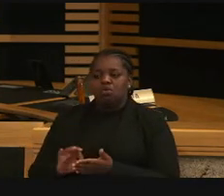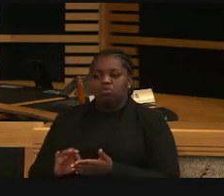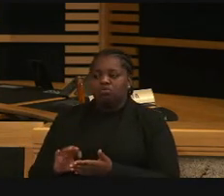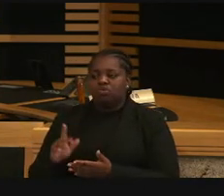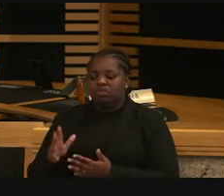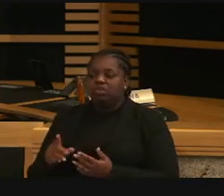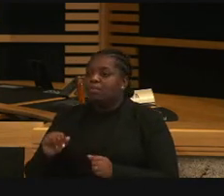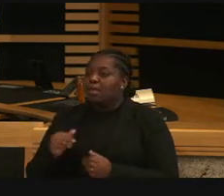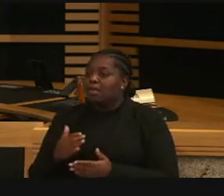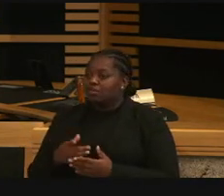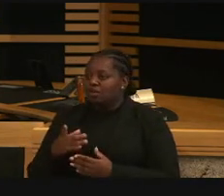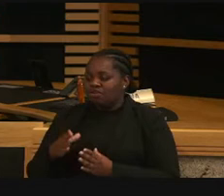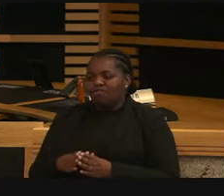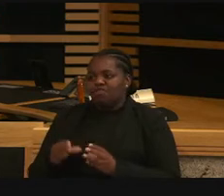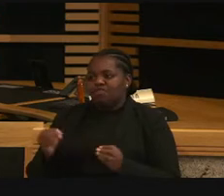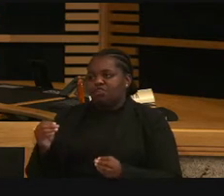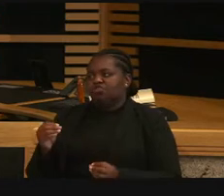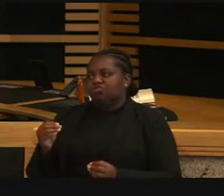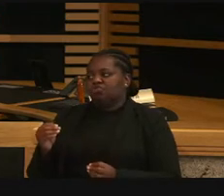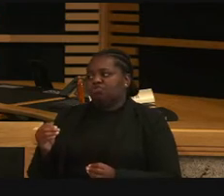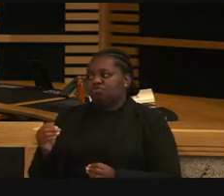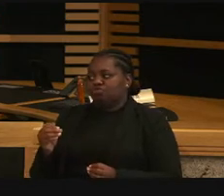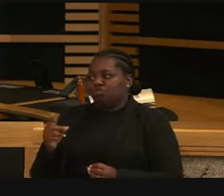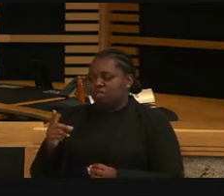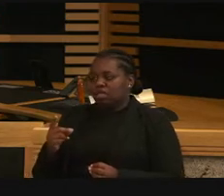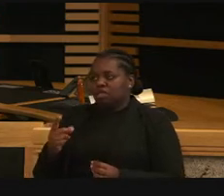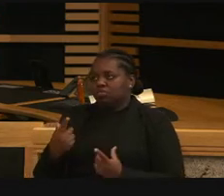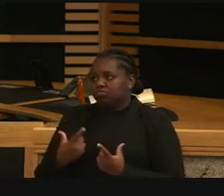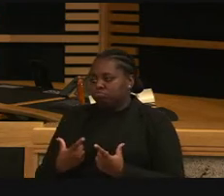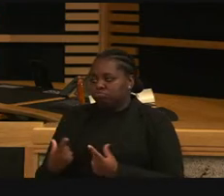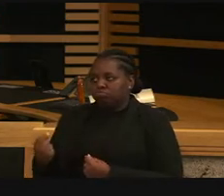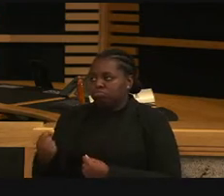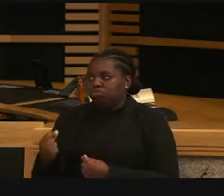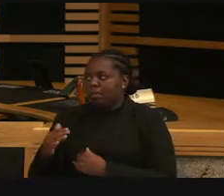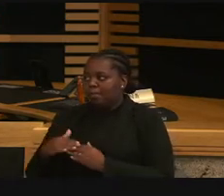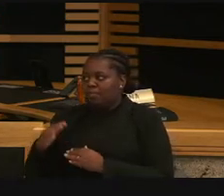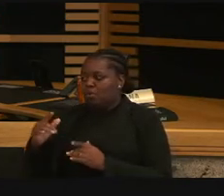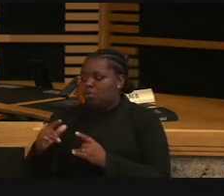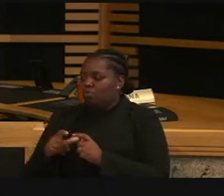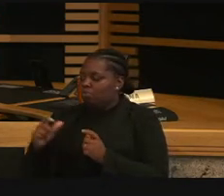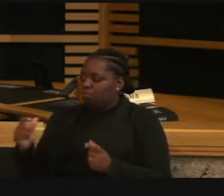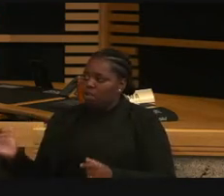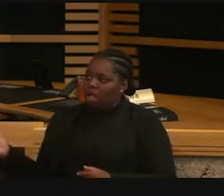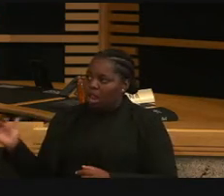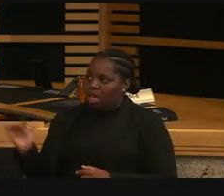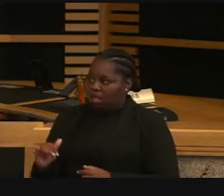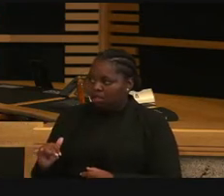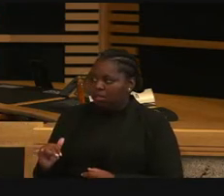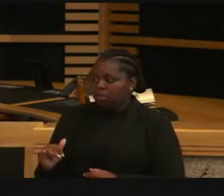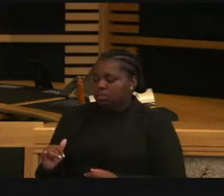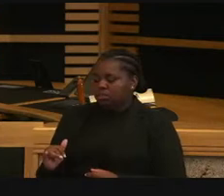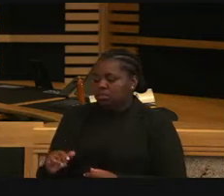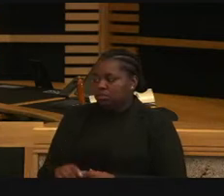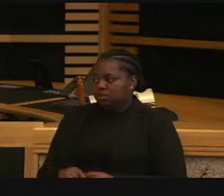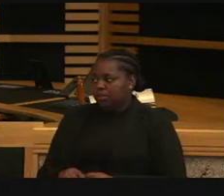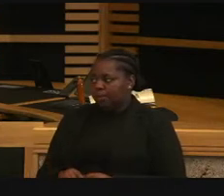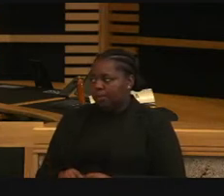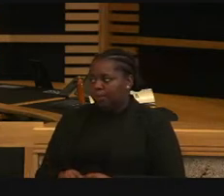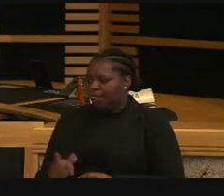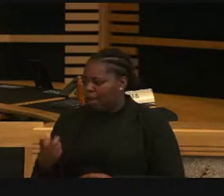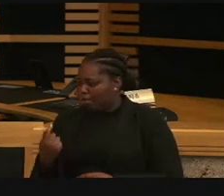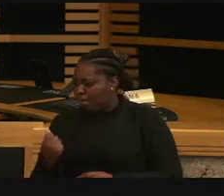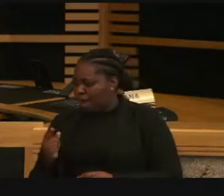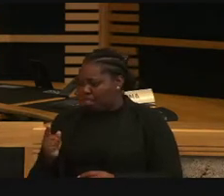the completion of the fire station in order to attract bigger airlines for revenue generation. Kwimali